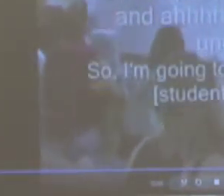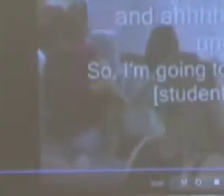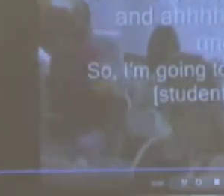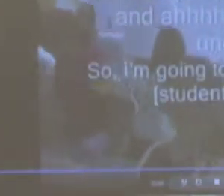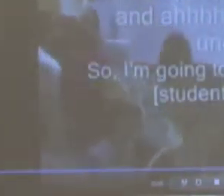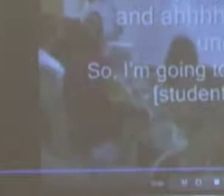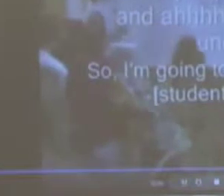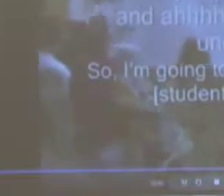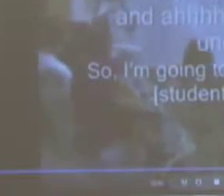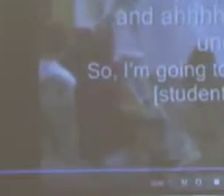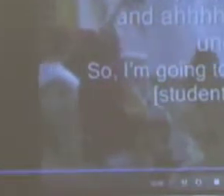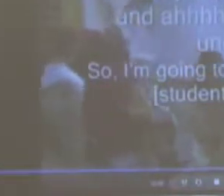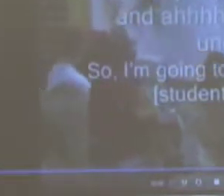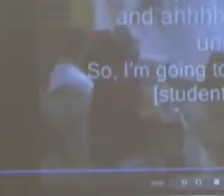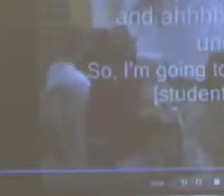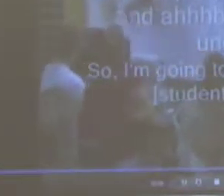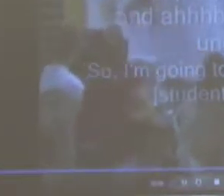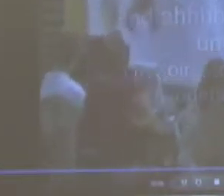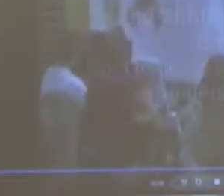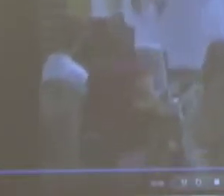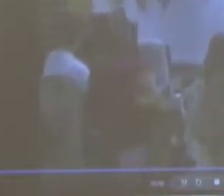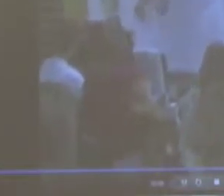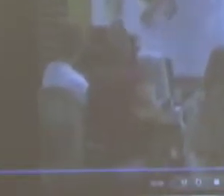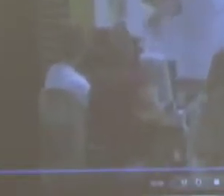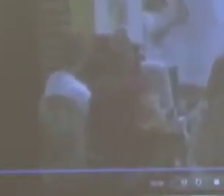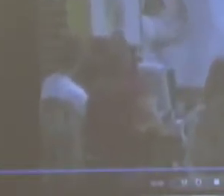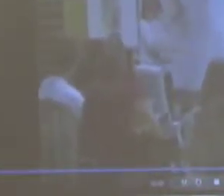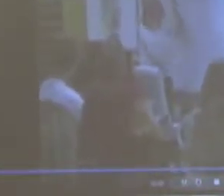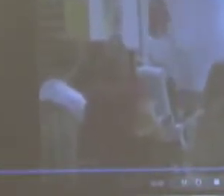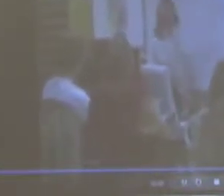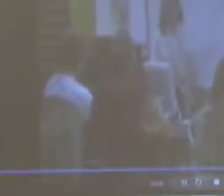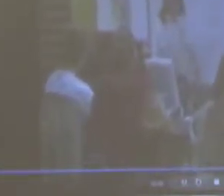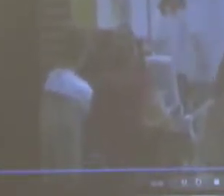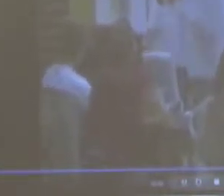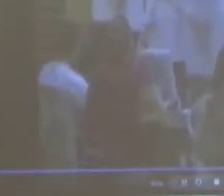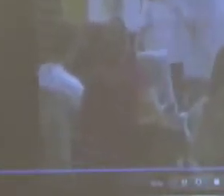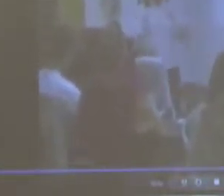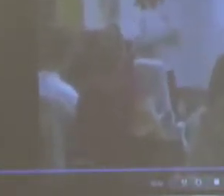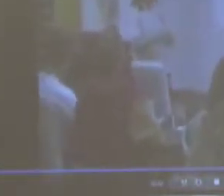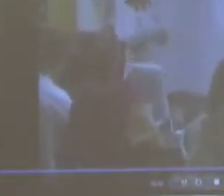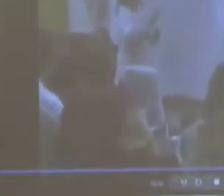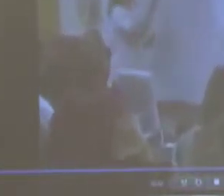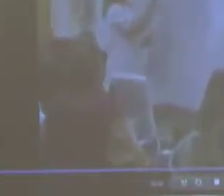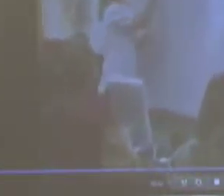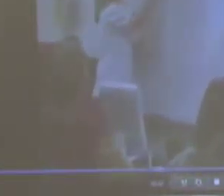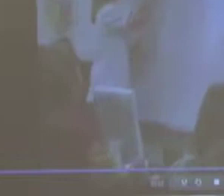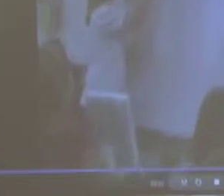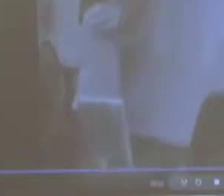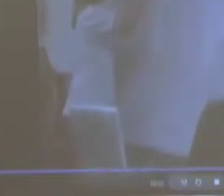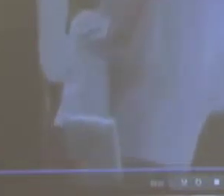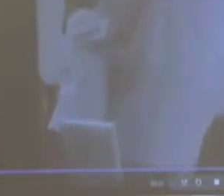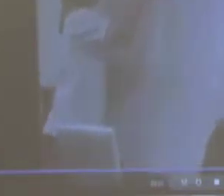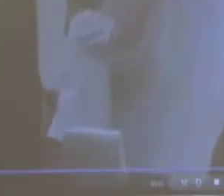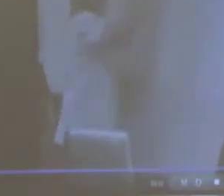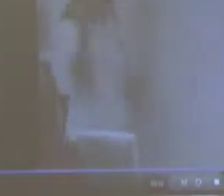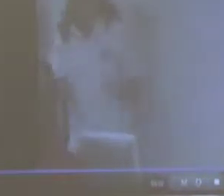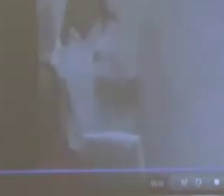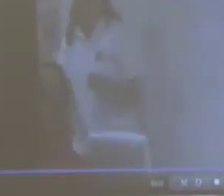Right there, but I didn't hear a lot of people having Joe fall off the line and break so many pieces. So I'm going to take a point for